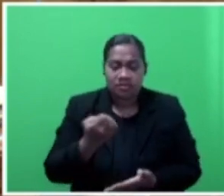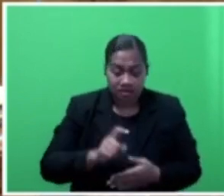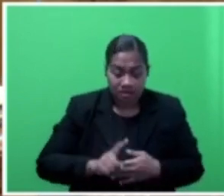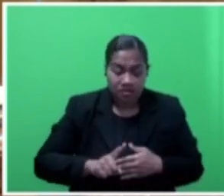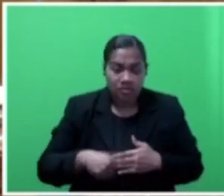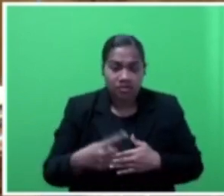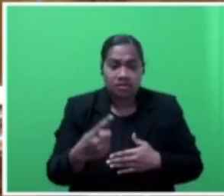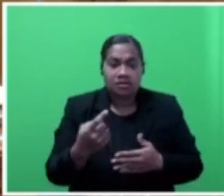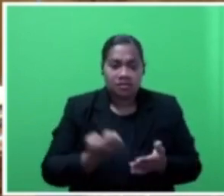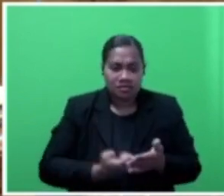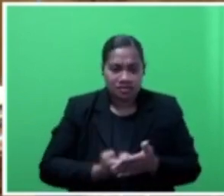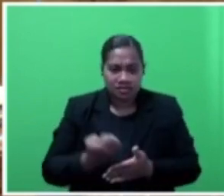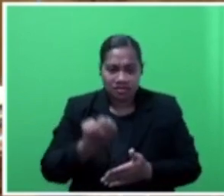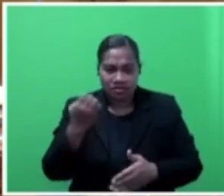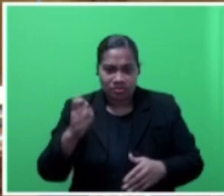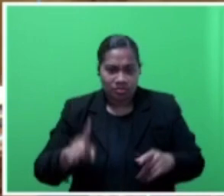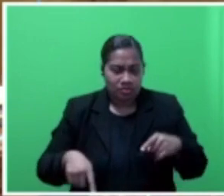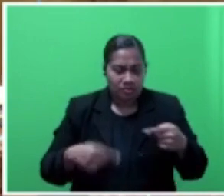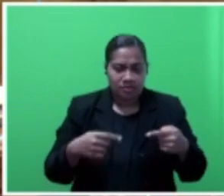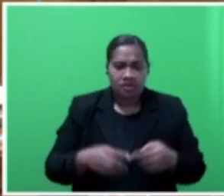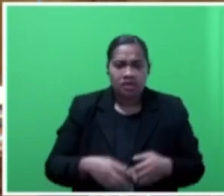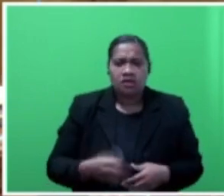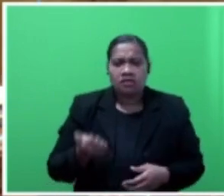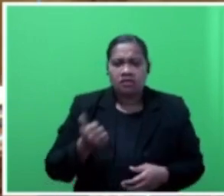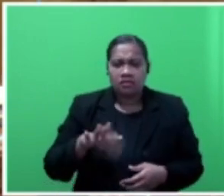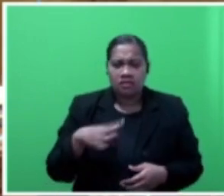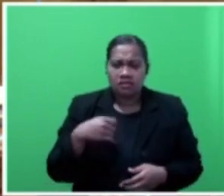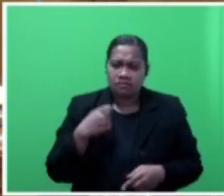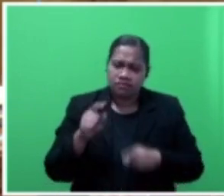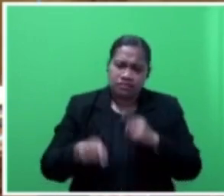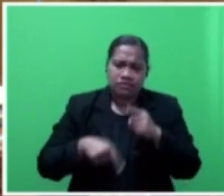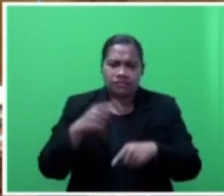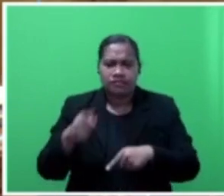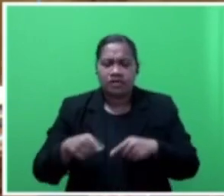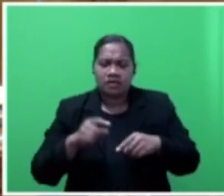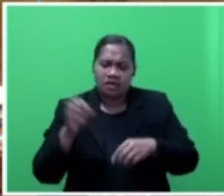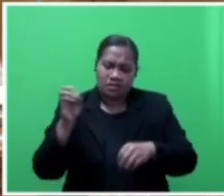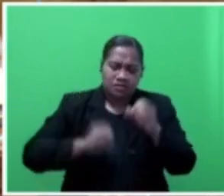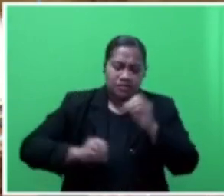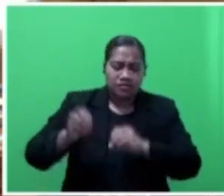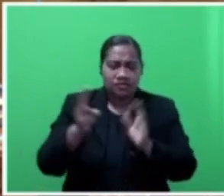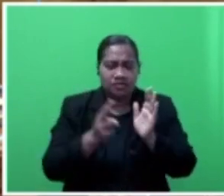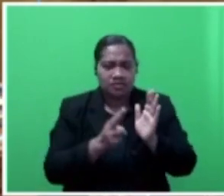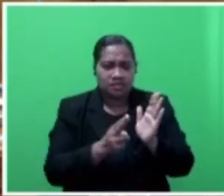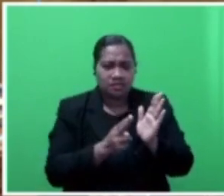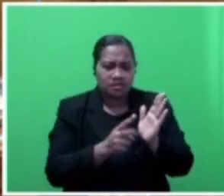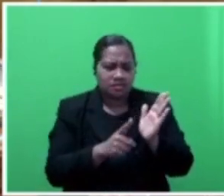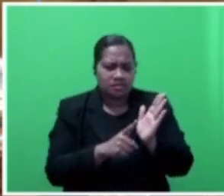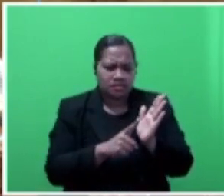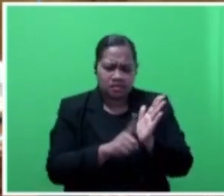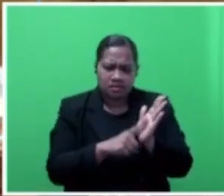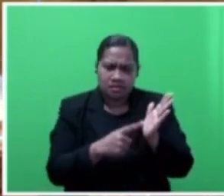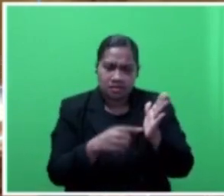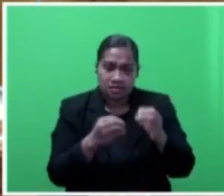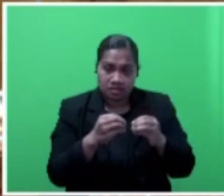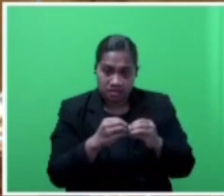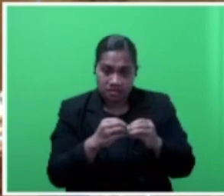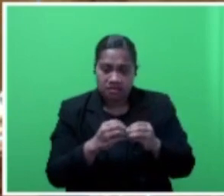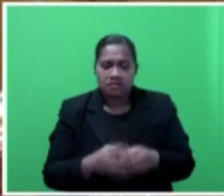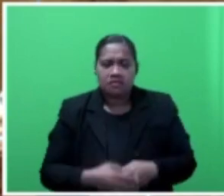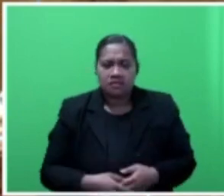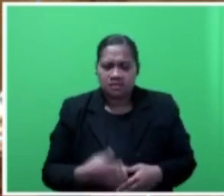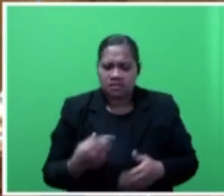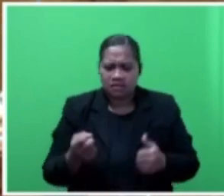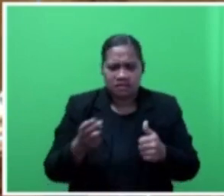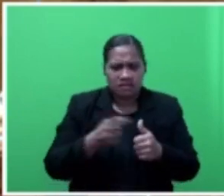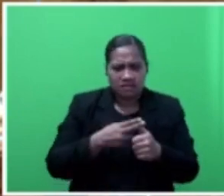So there are already nasty observations about the FDB in the social media. There are allegations of biases and favoritism